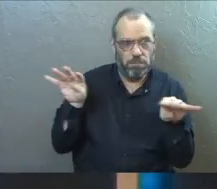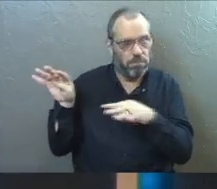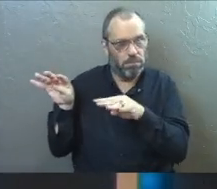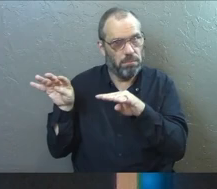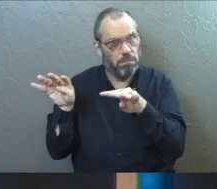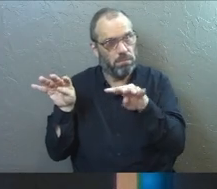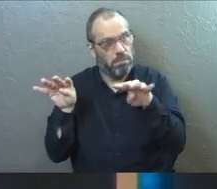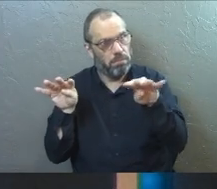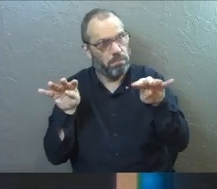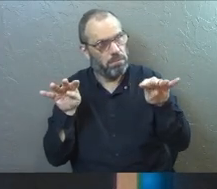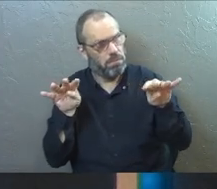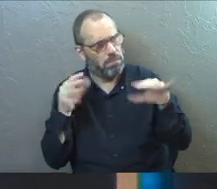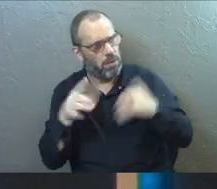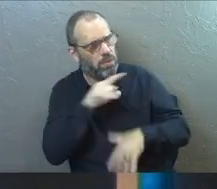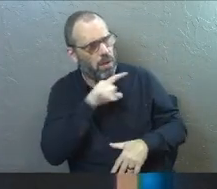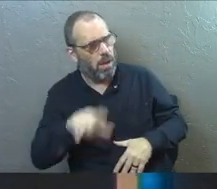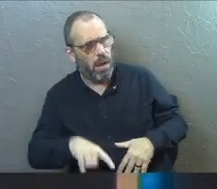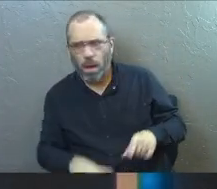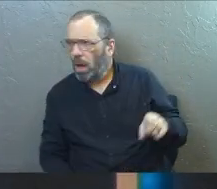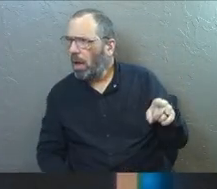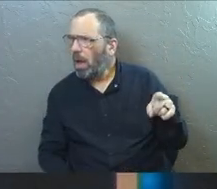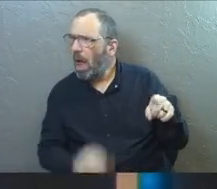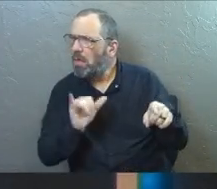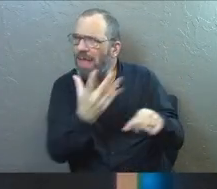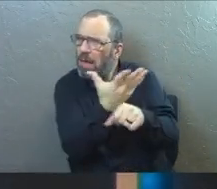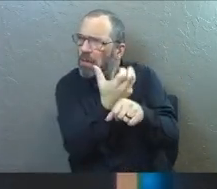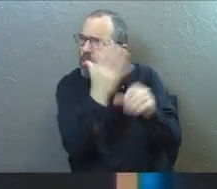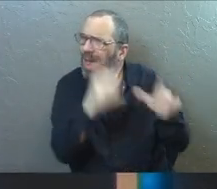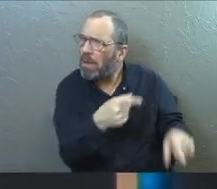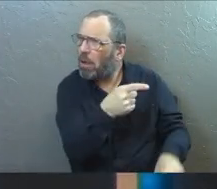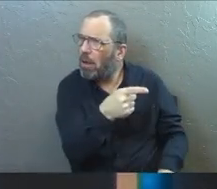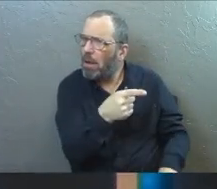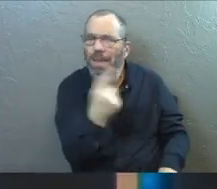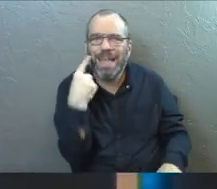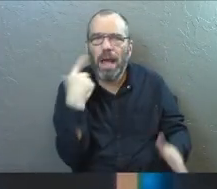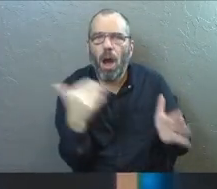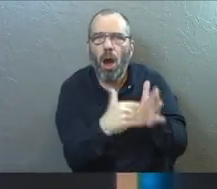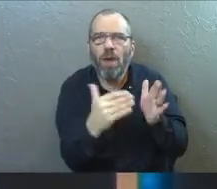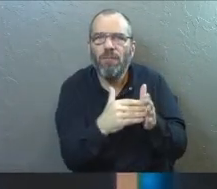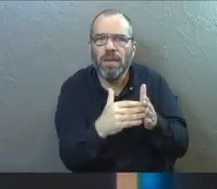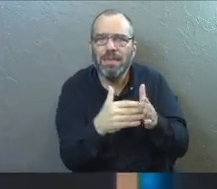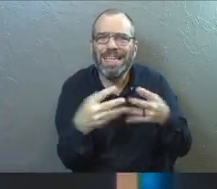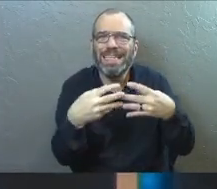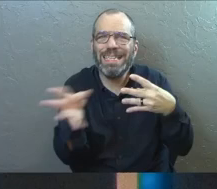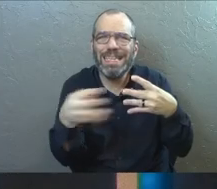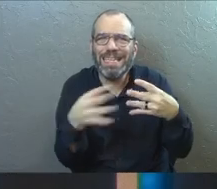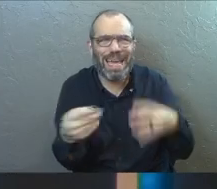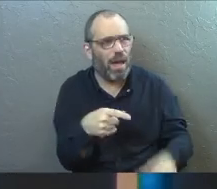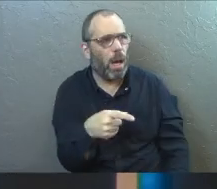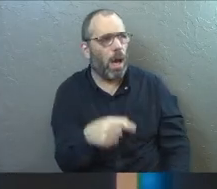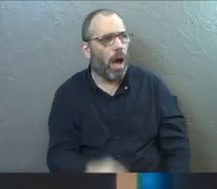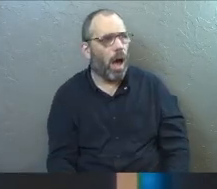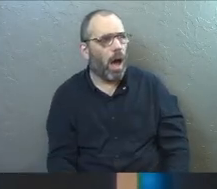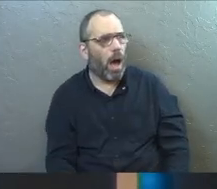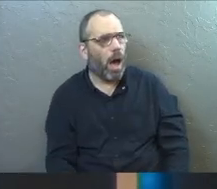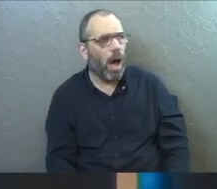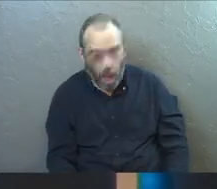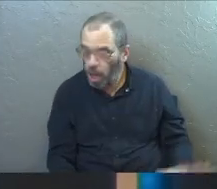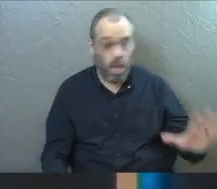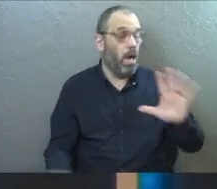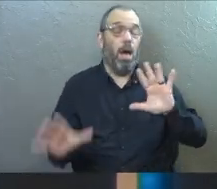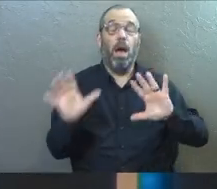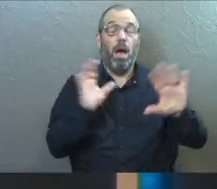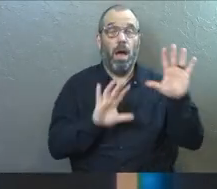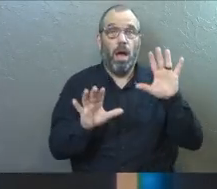walking and heard him praising God. When they realized he was the lame beggar they had seen so often at the beautiful gate, they were absolutely